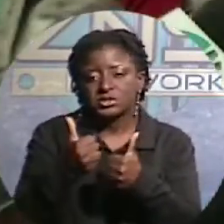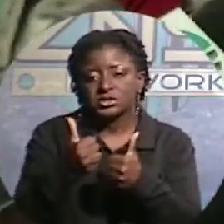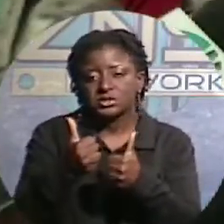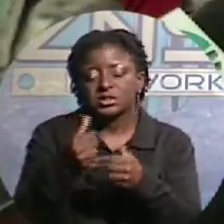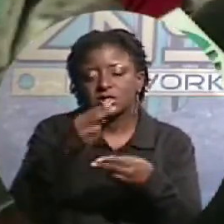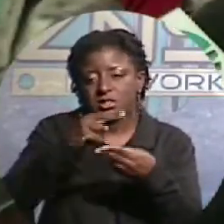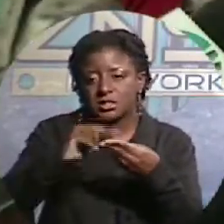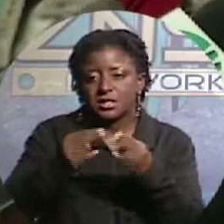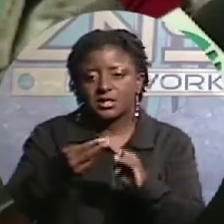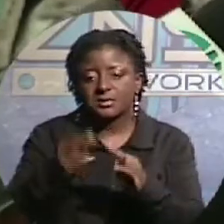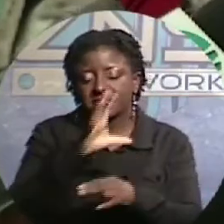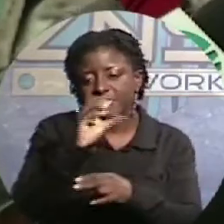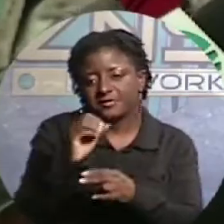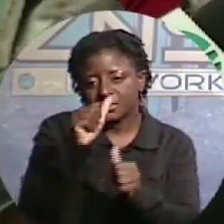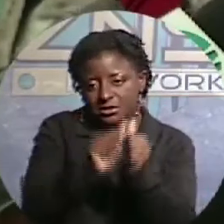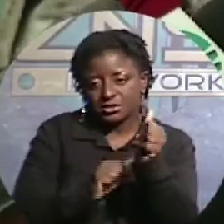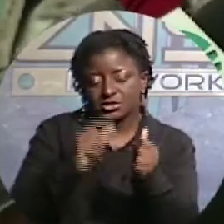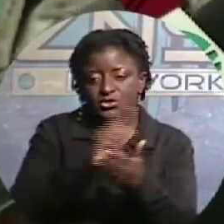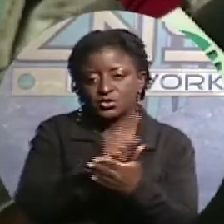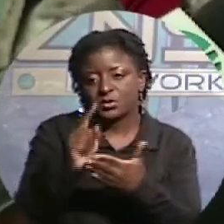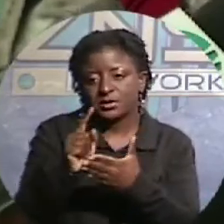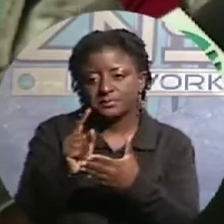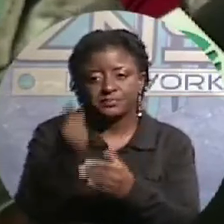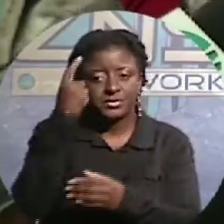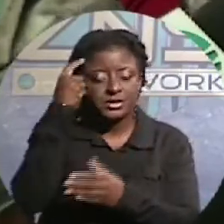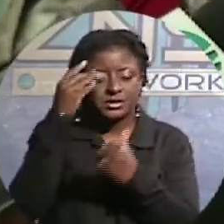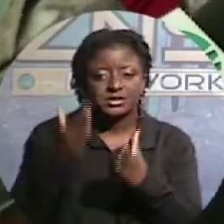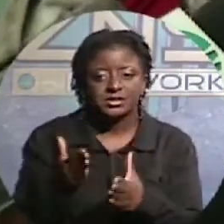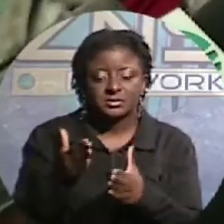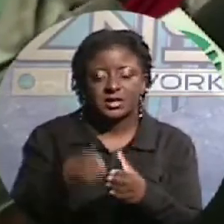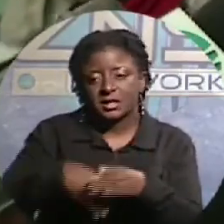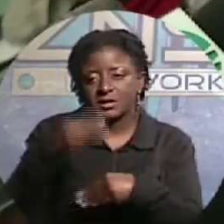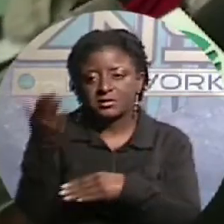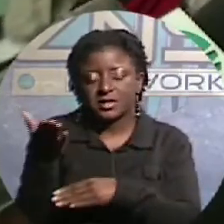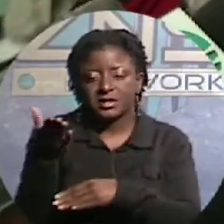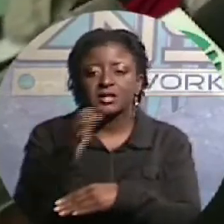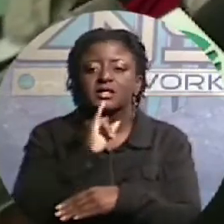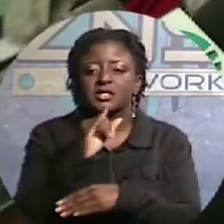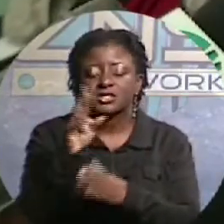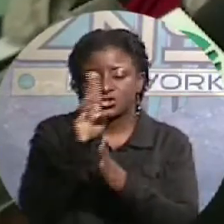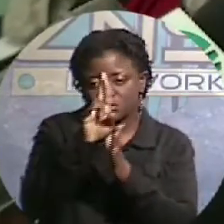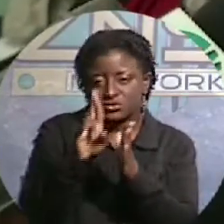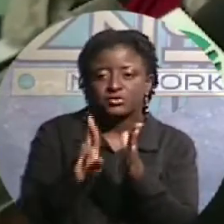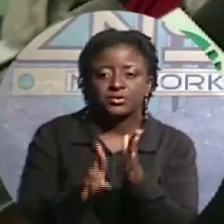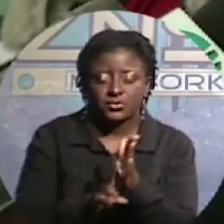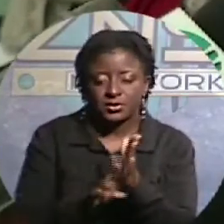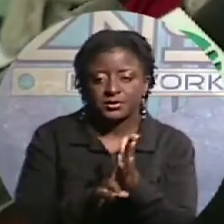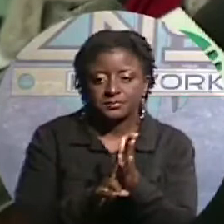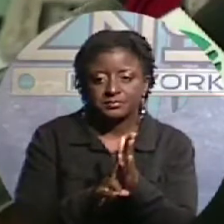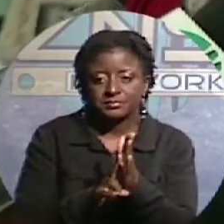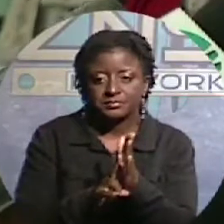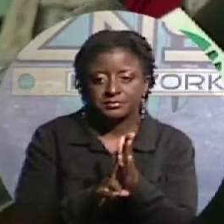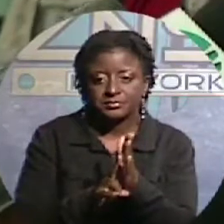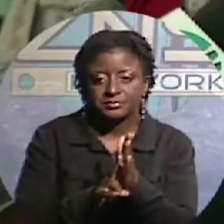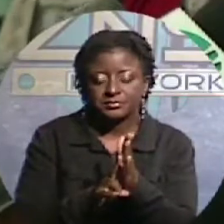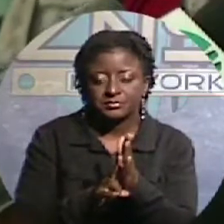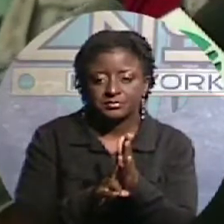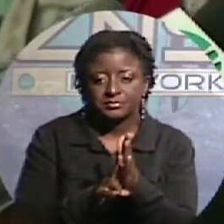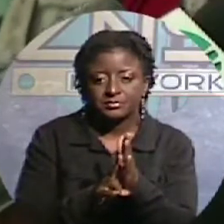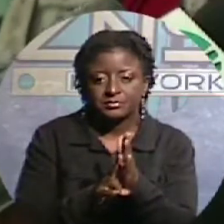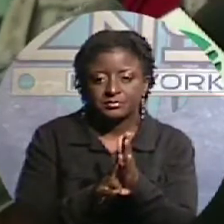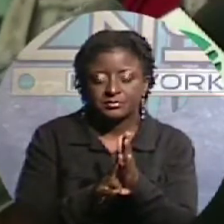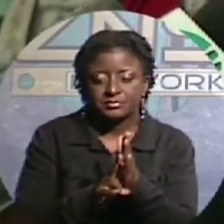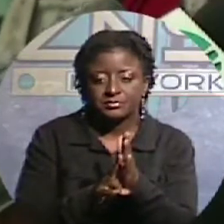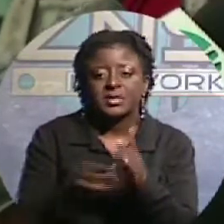That the suspect remaining at large is the rule. His detention on the ground of suspicion